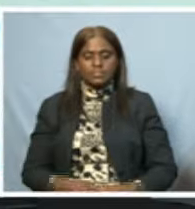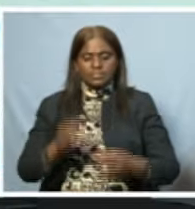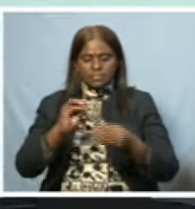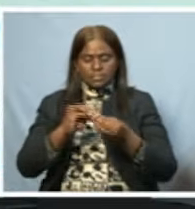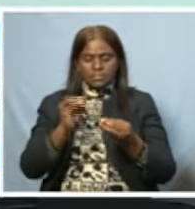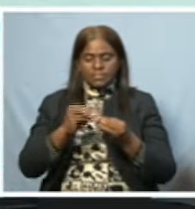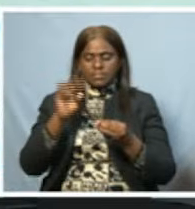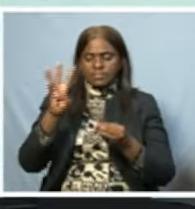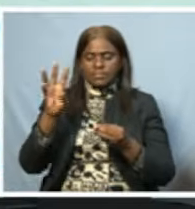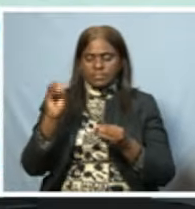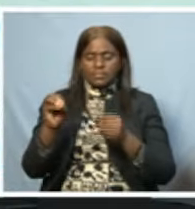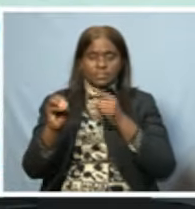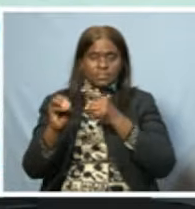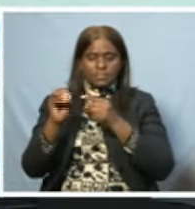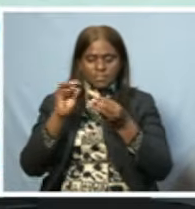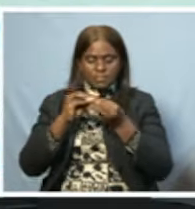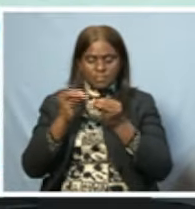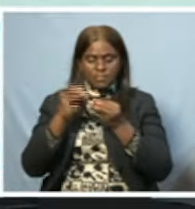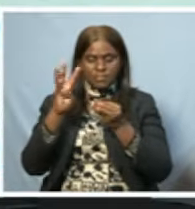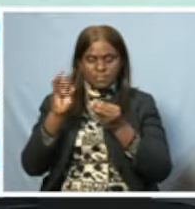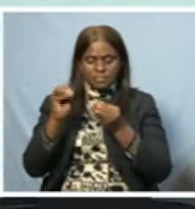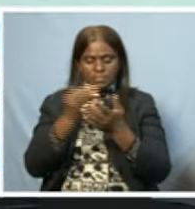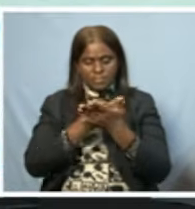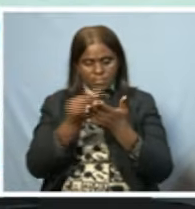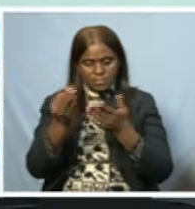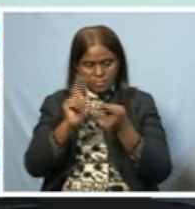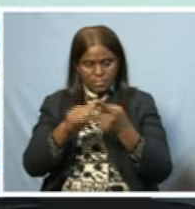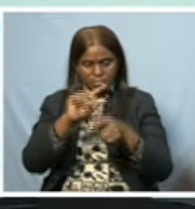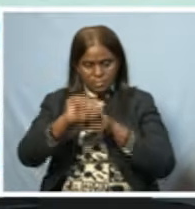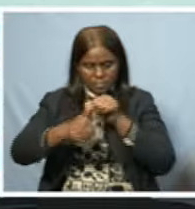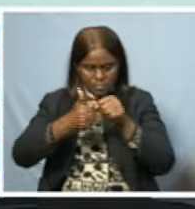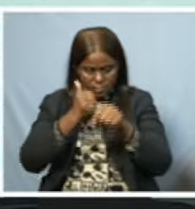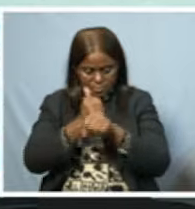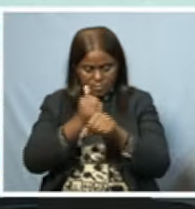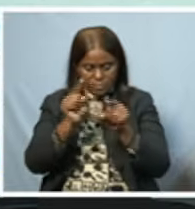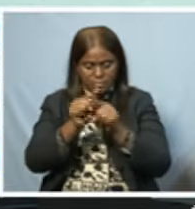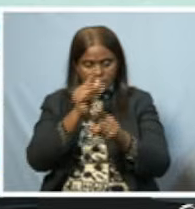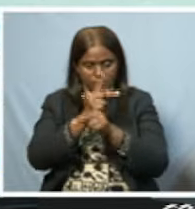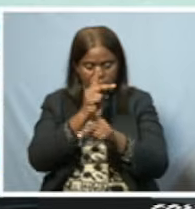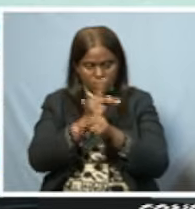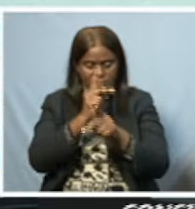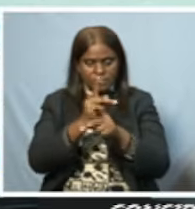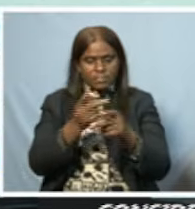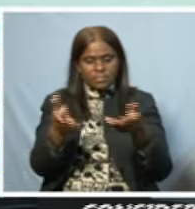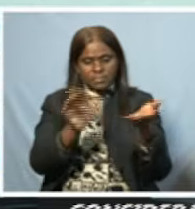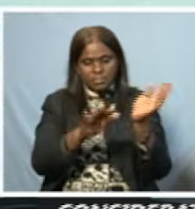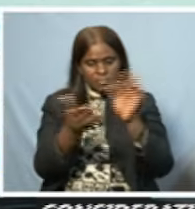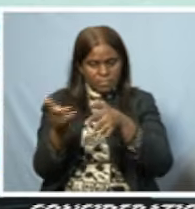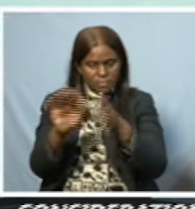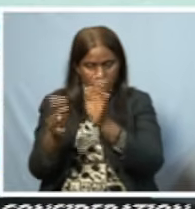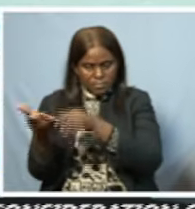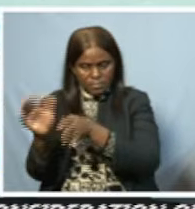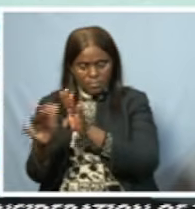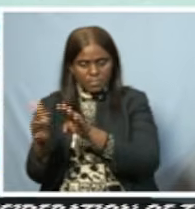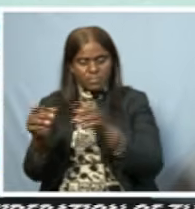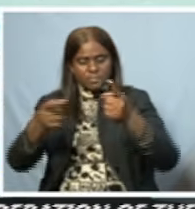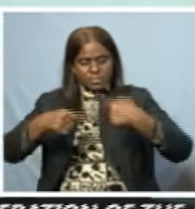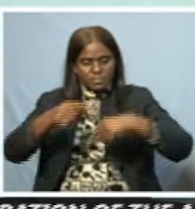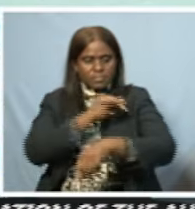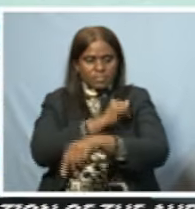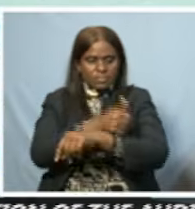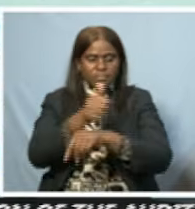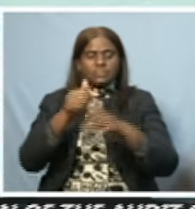Appendix 40, its failure to establish and maintain cemeteries. The local